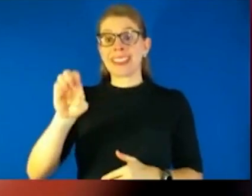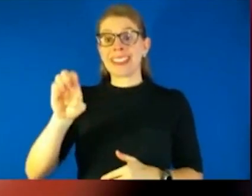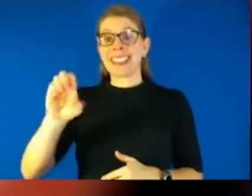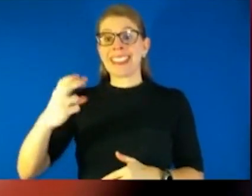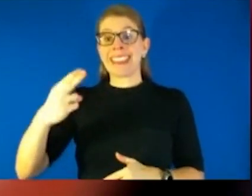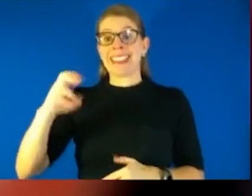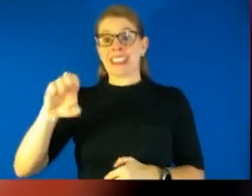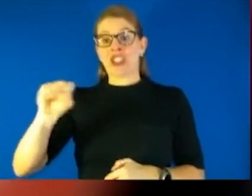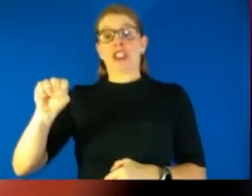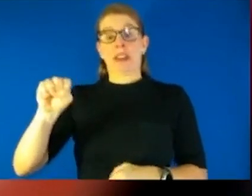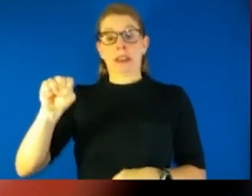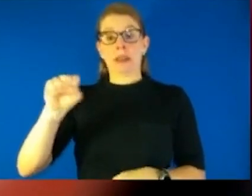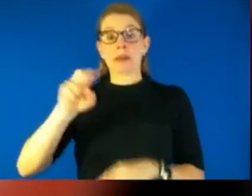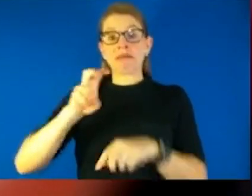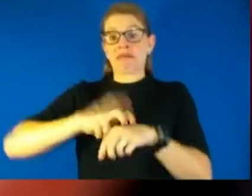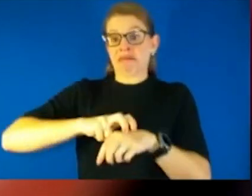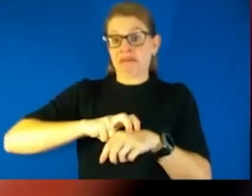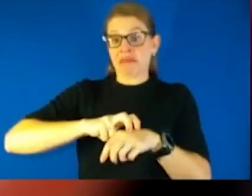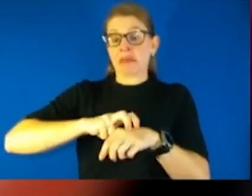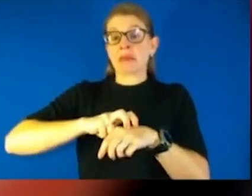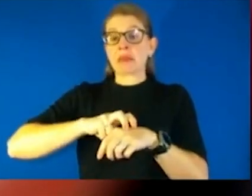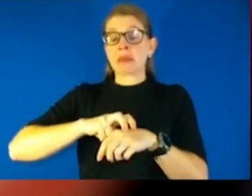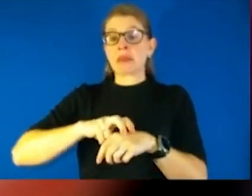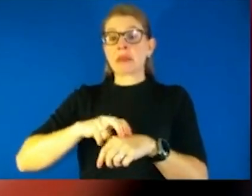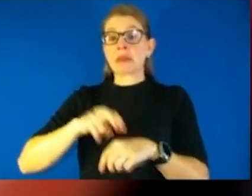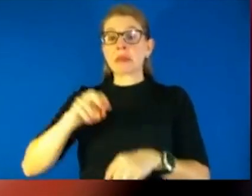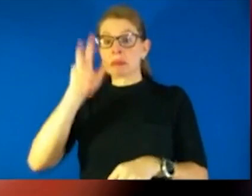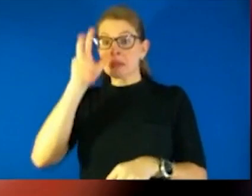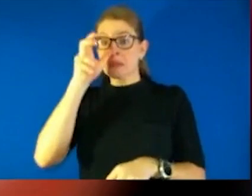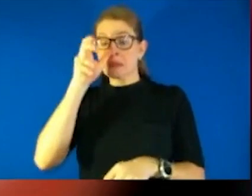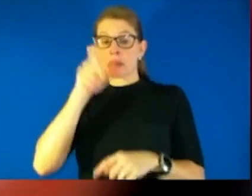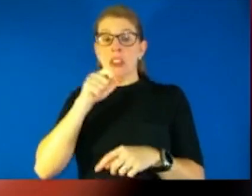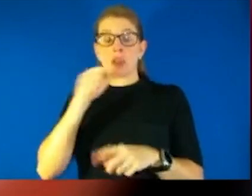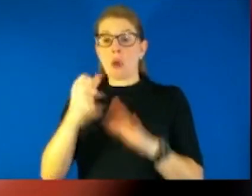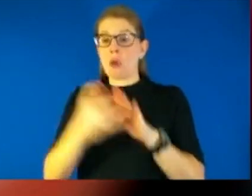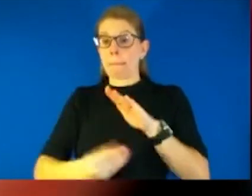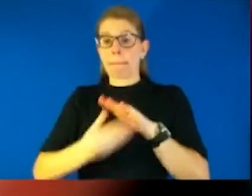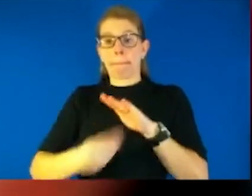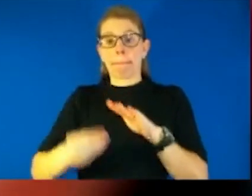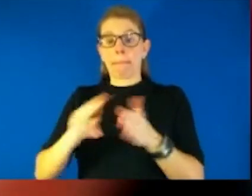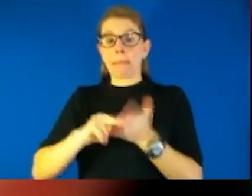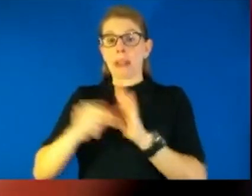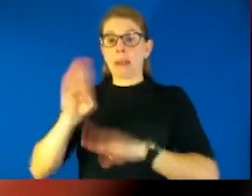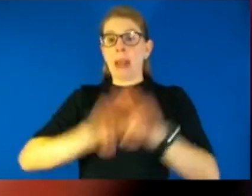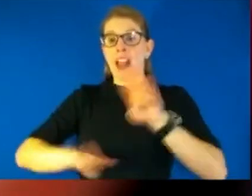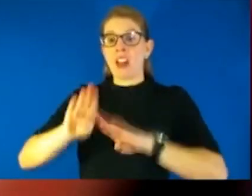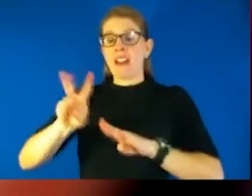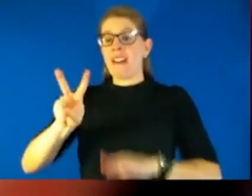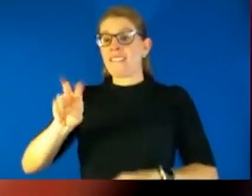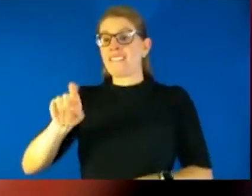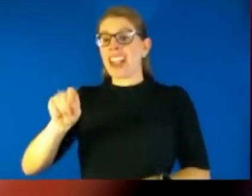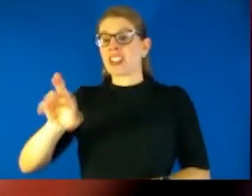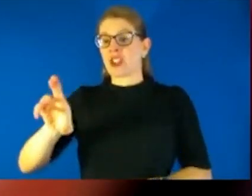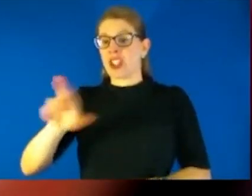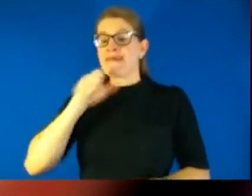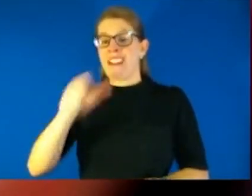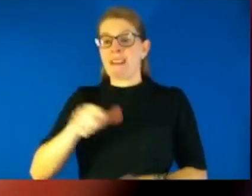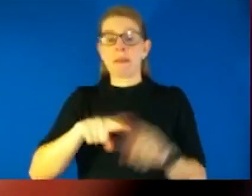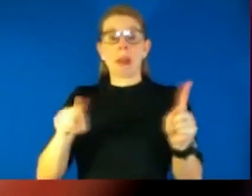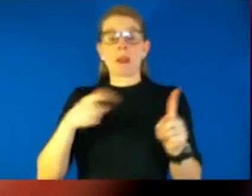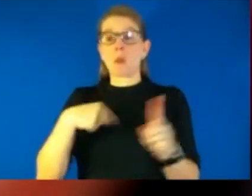and they don't replicate the virus. But so they are not biological vectors. But we ask another